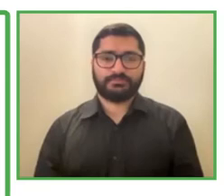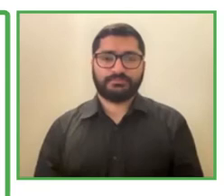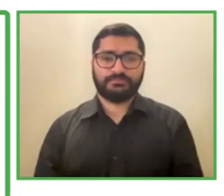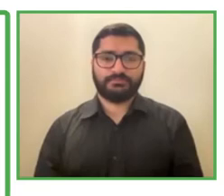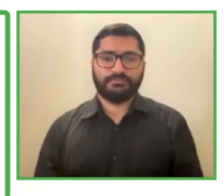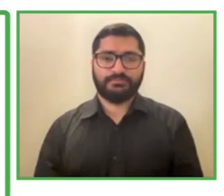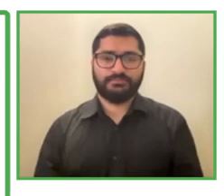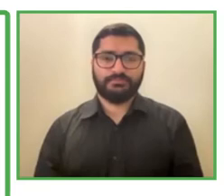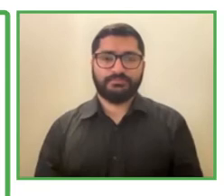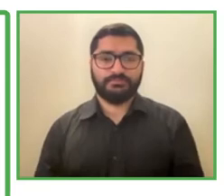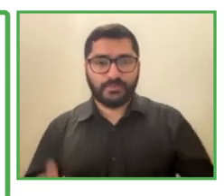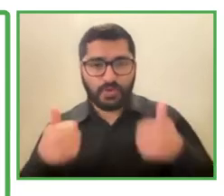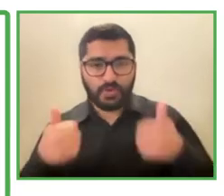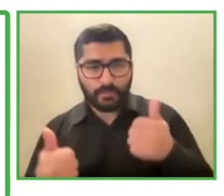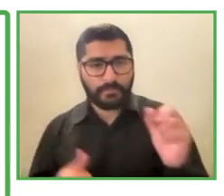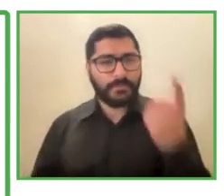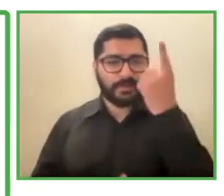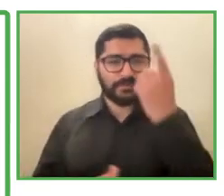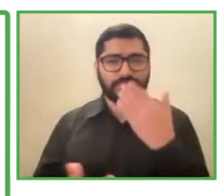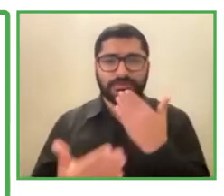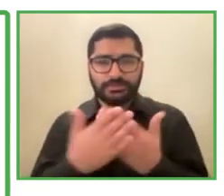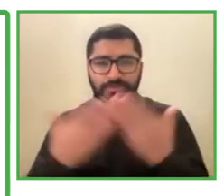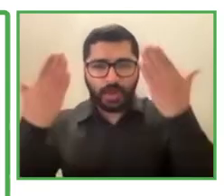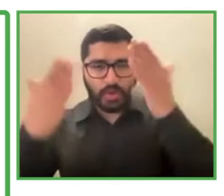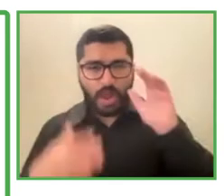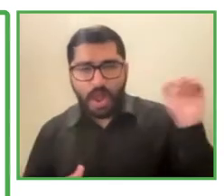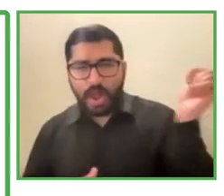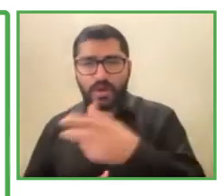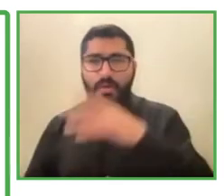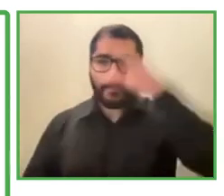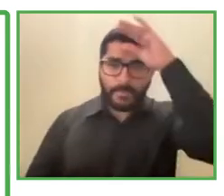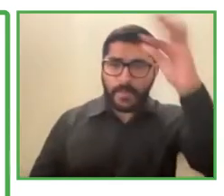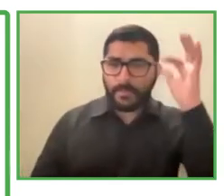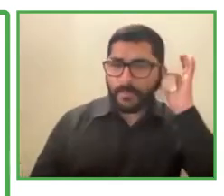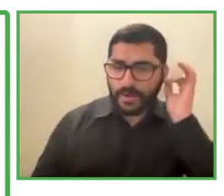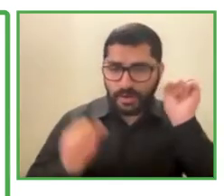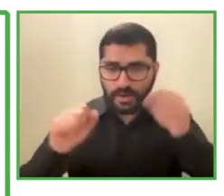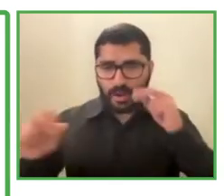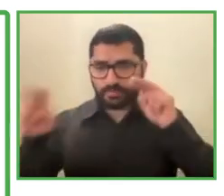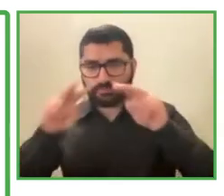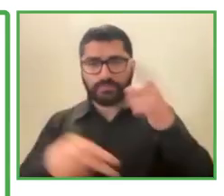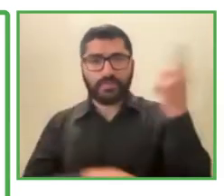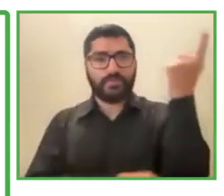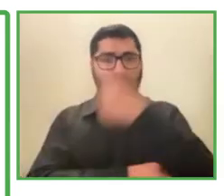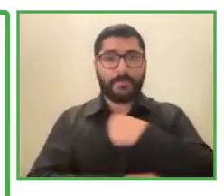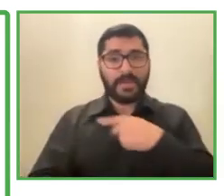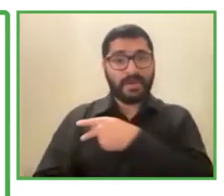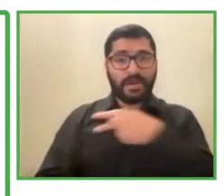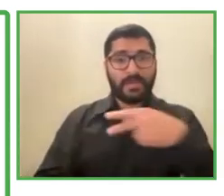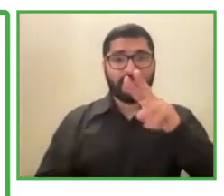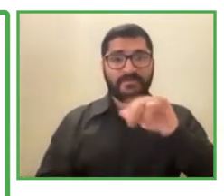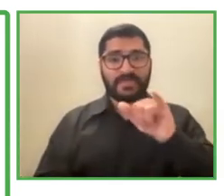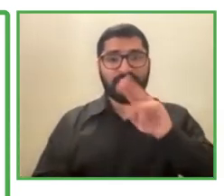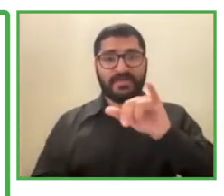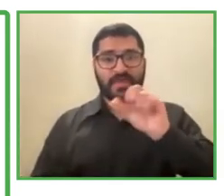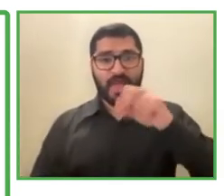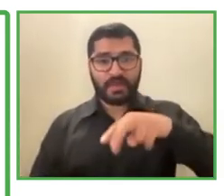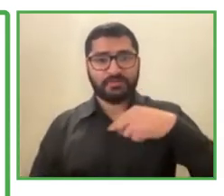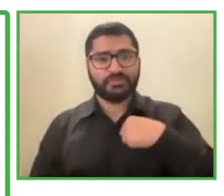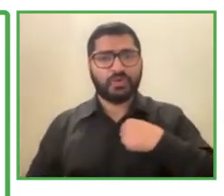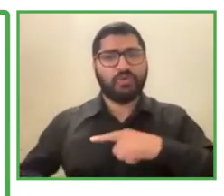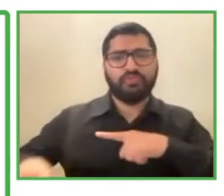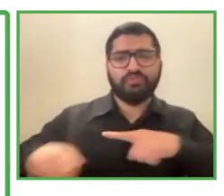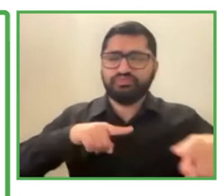Well, first, I would like to thank everyone who is joining us today. My name is Vivian Díaz. I'm the coordinator of the project Pacto